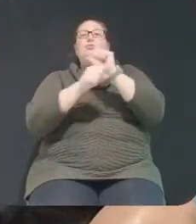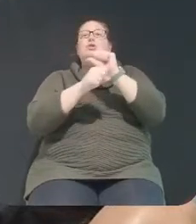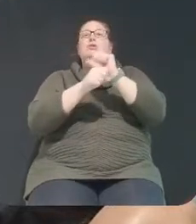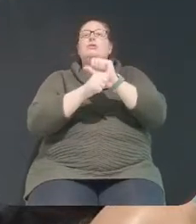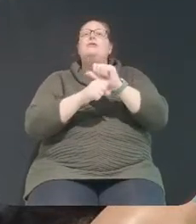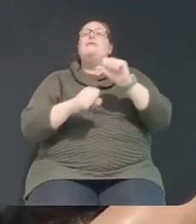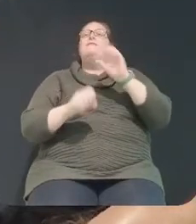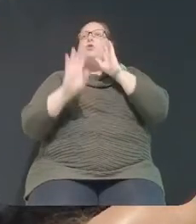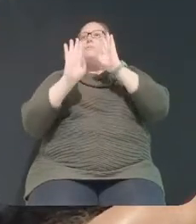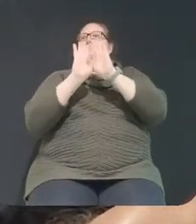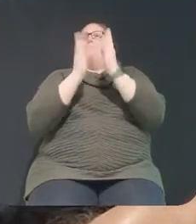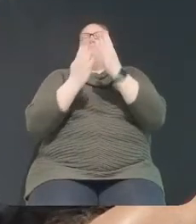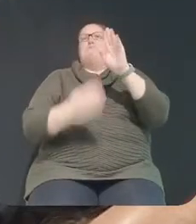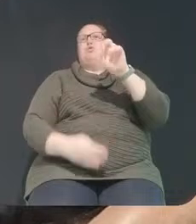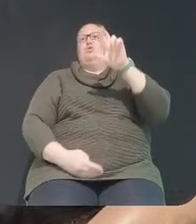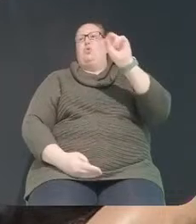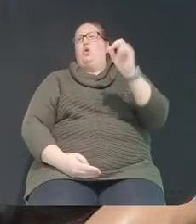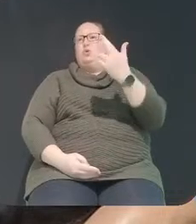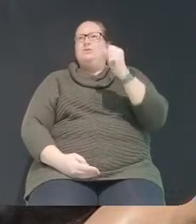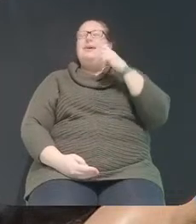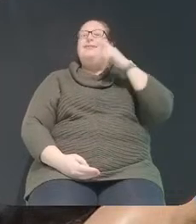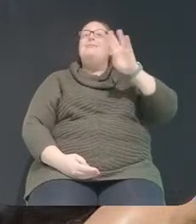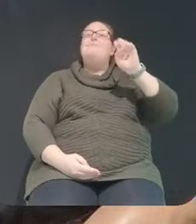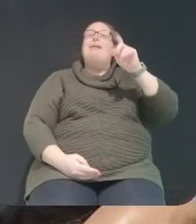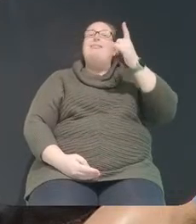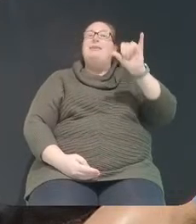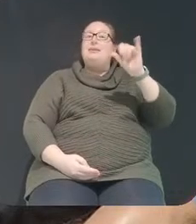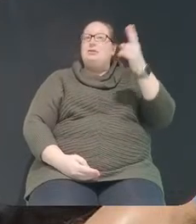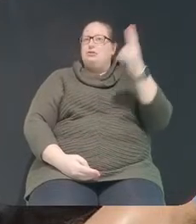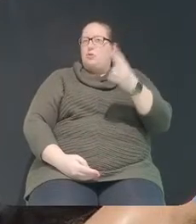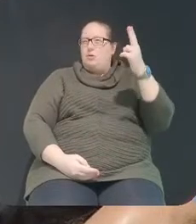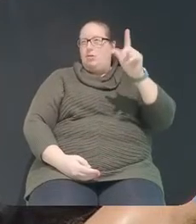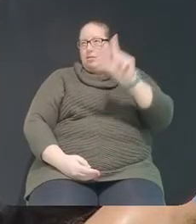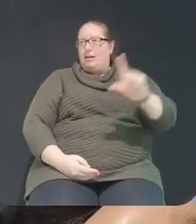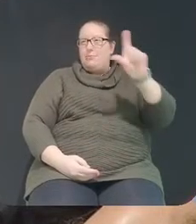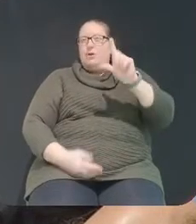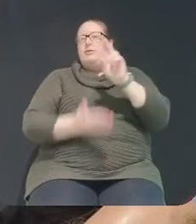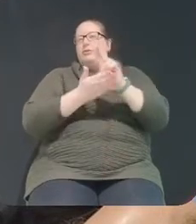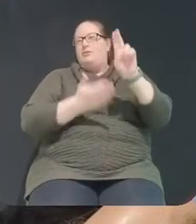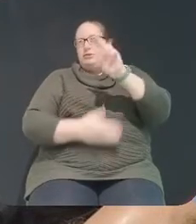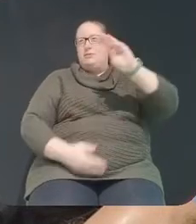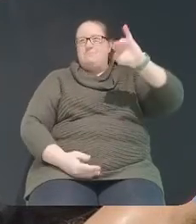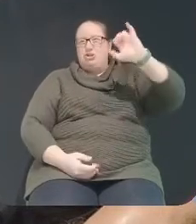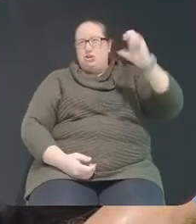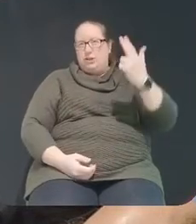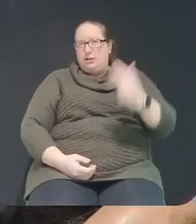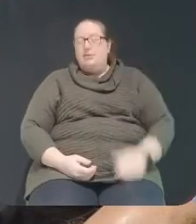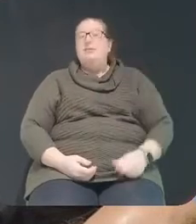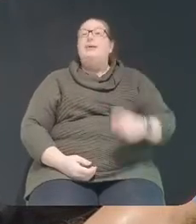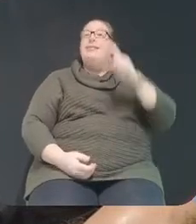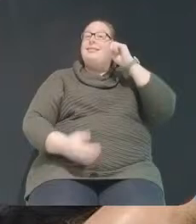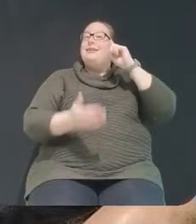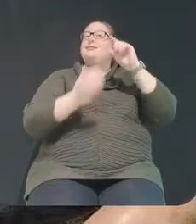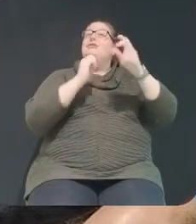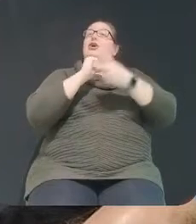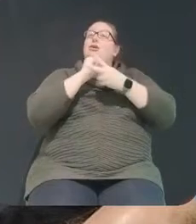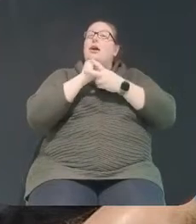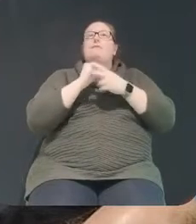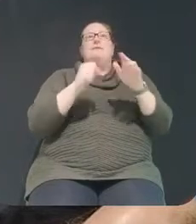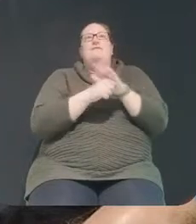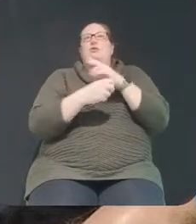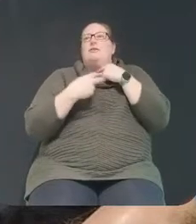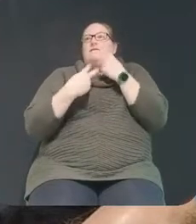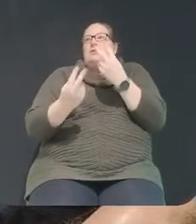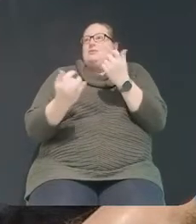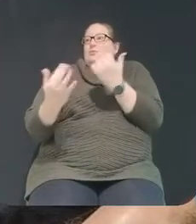archivist and the Bentley Historical Library at the University of Michigan. She believes the archives is full of voices waiting to